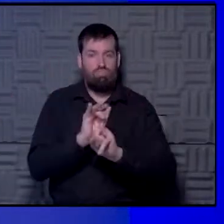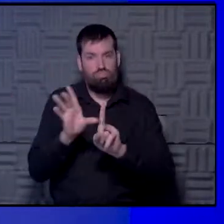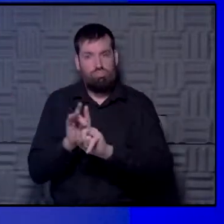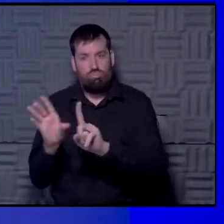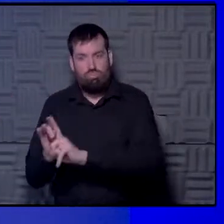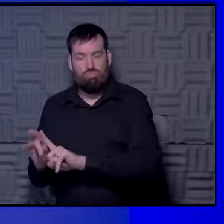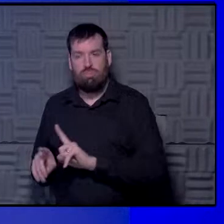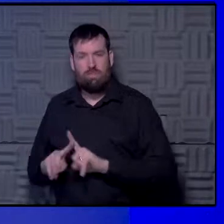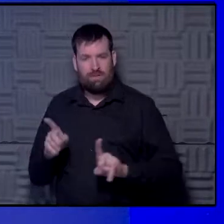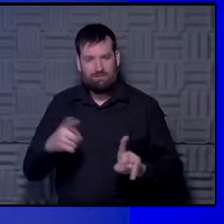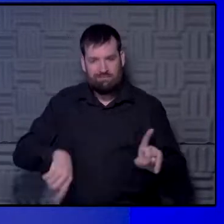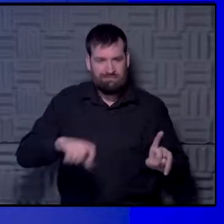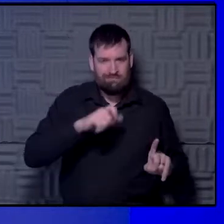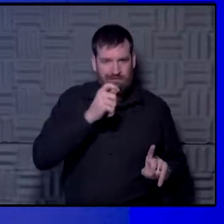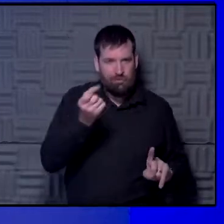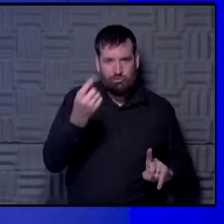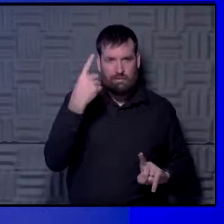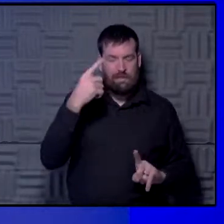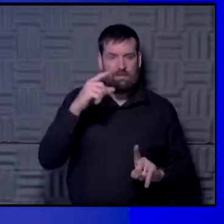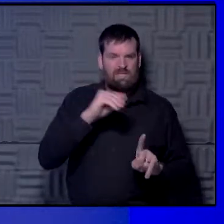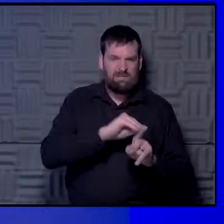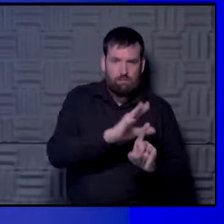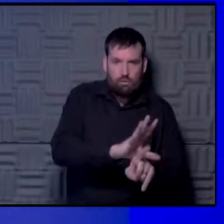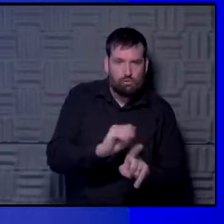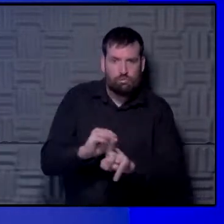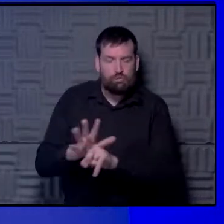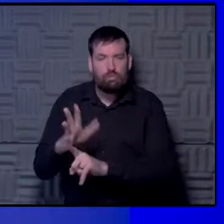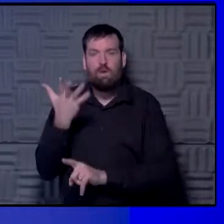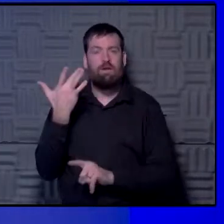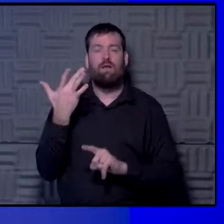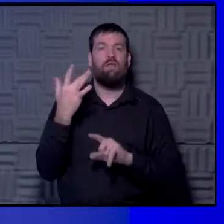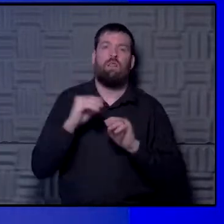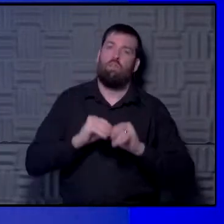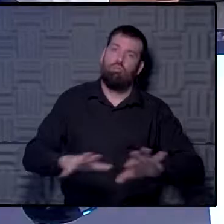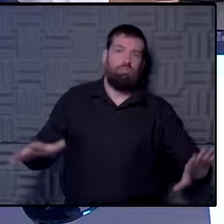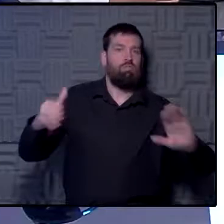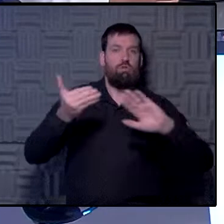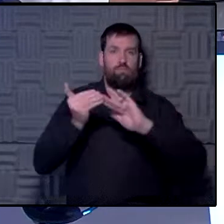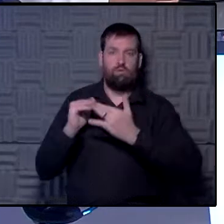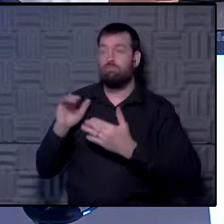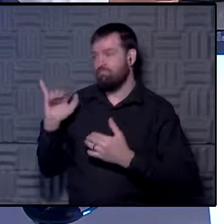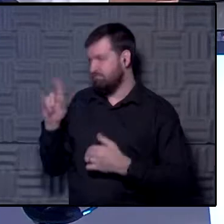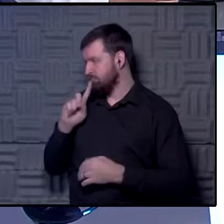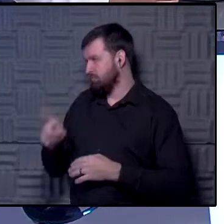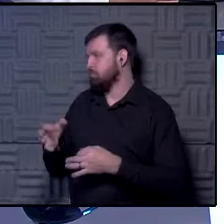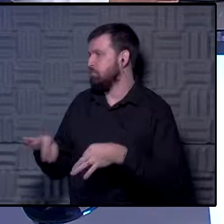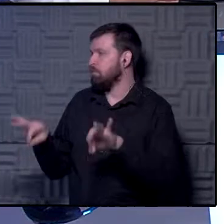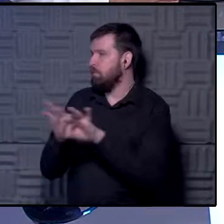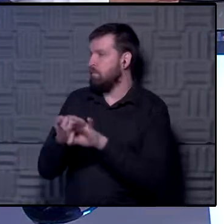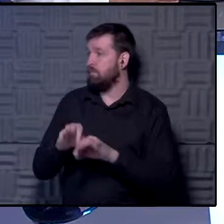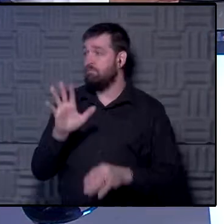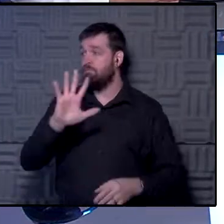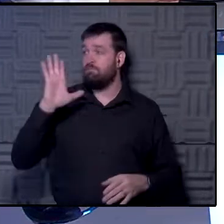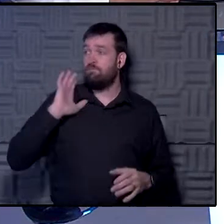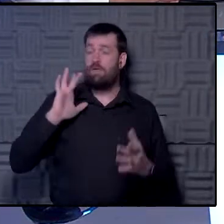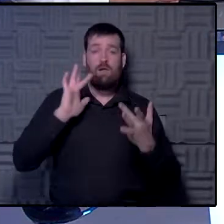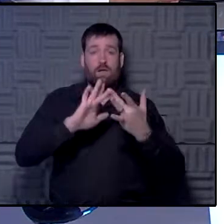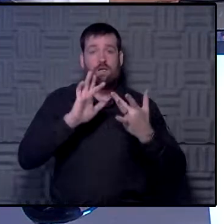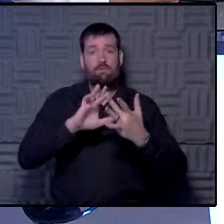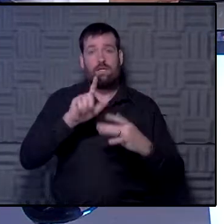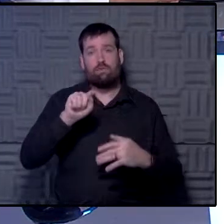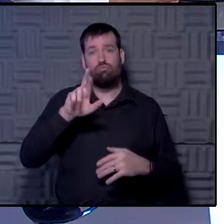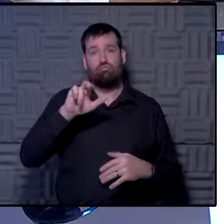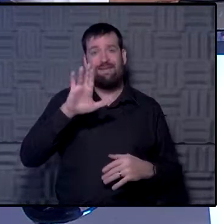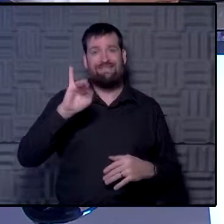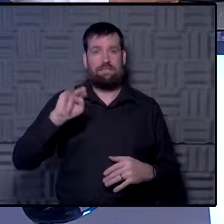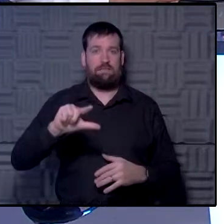but they aren't understanding what their exposure is because it is just so prevalent in the community. Yeah, I think that's a really important point. When you used to do contact tracing, we could kind of figure out